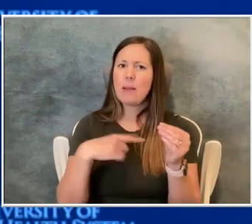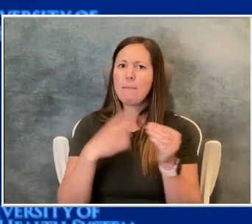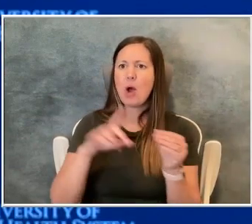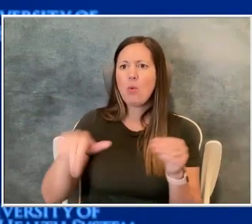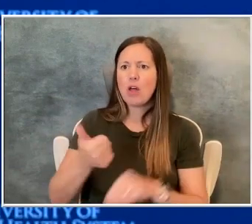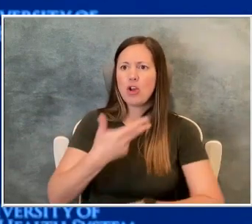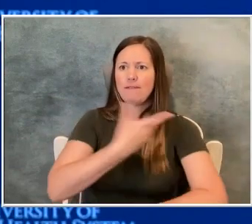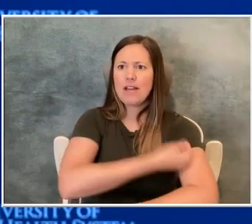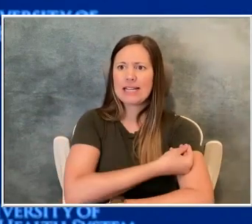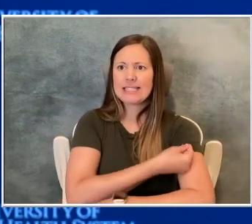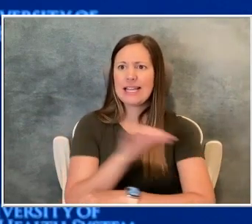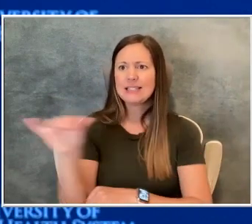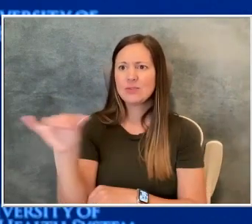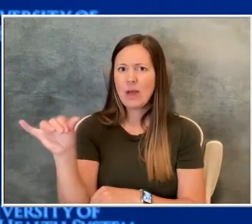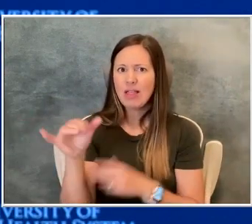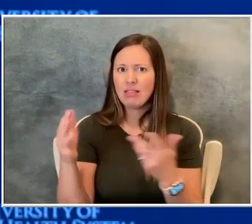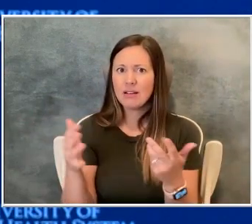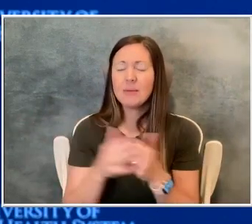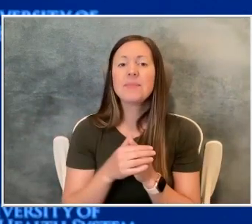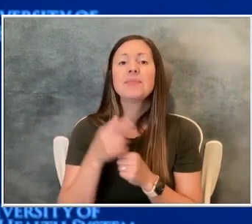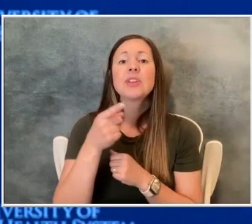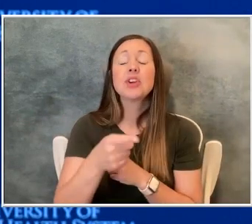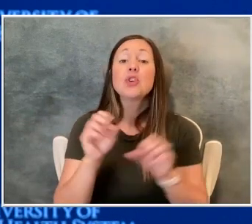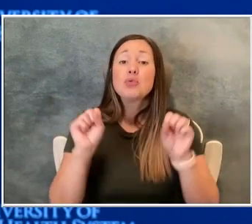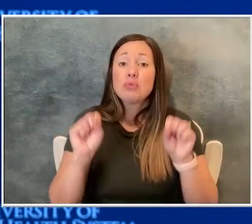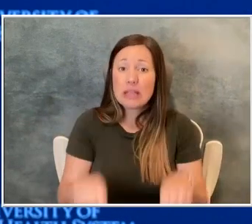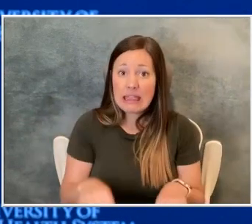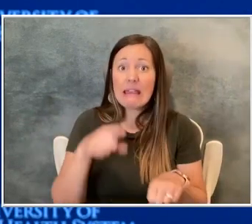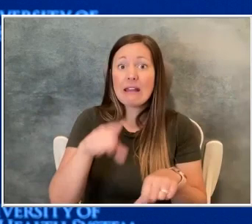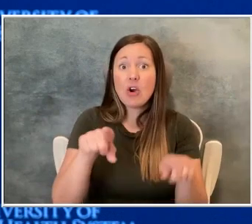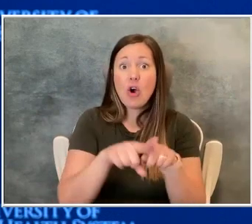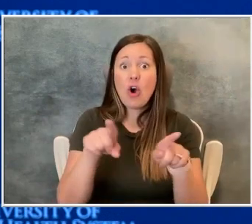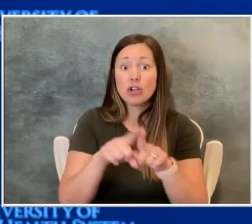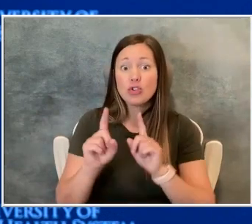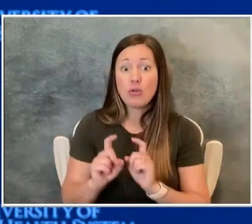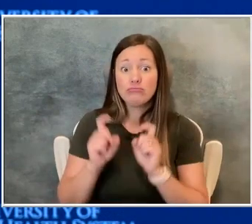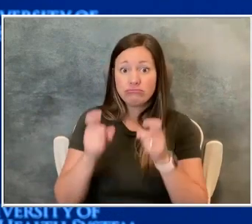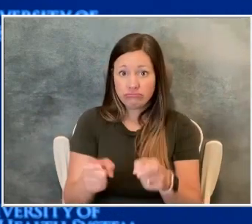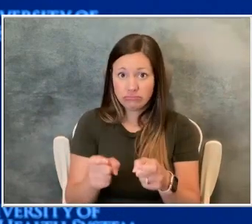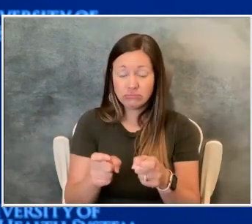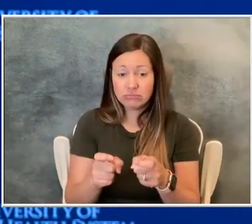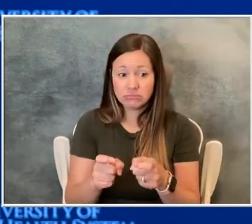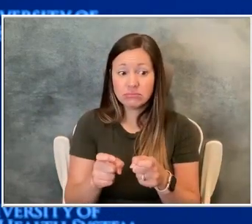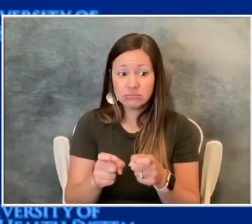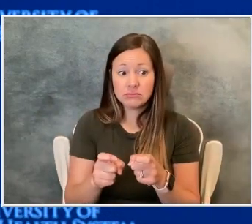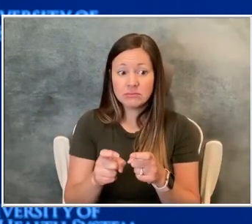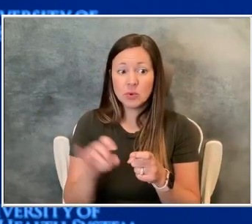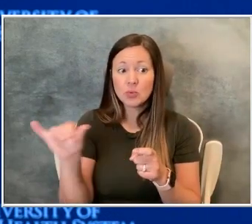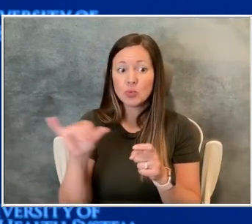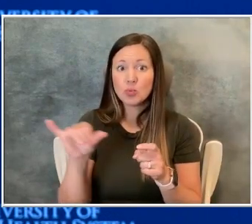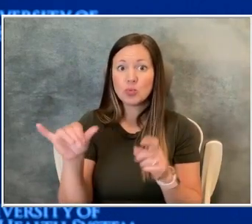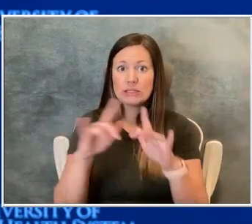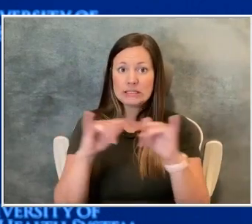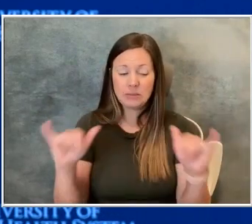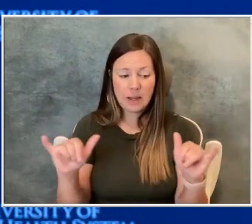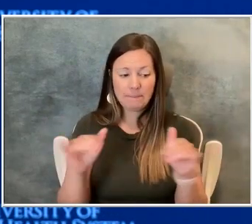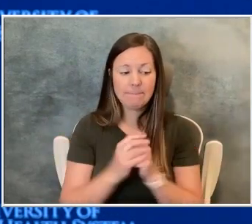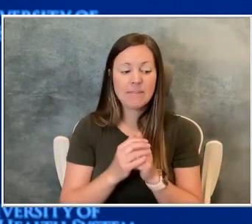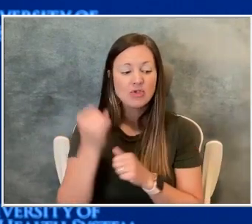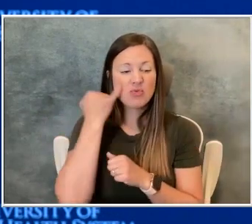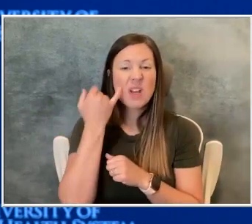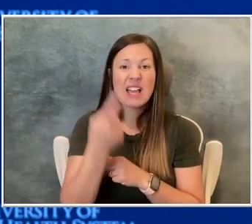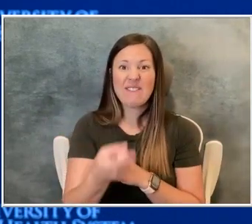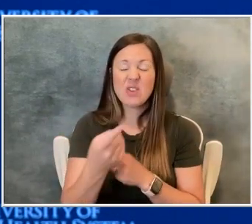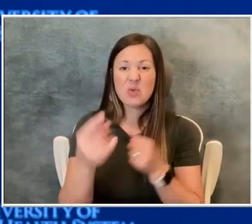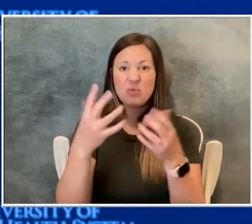are able to co-administer these vaccines together. So if you did want to wait till your pharmacy or